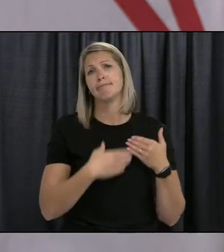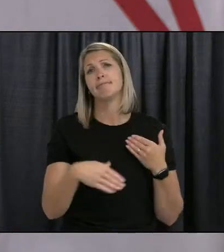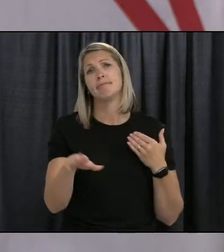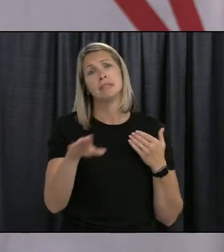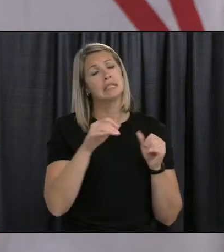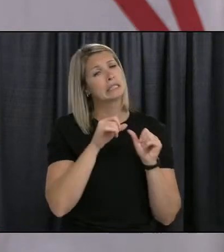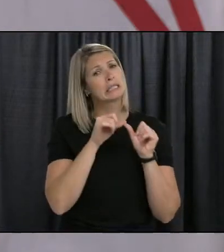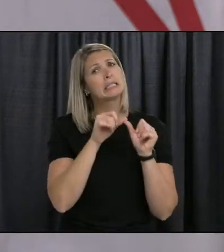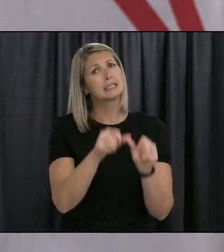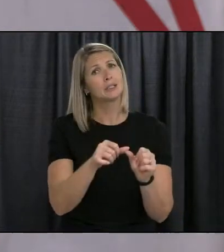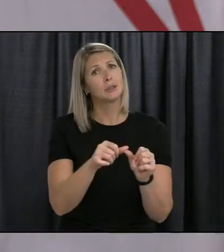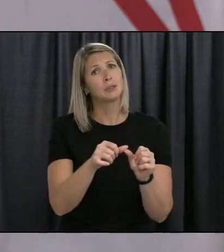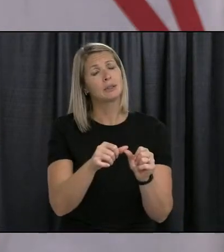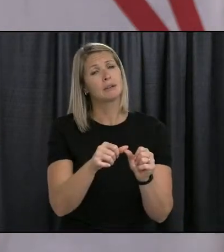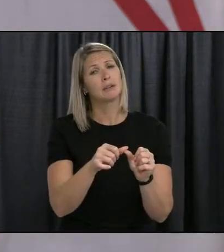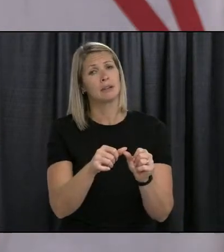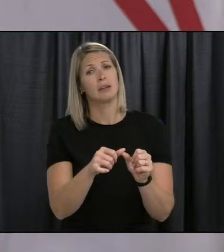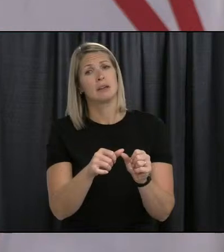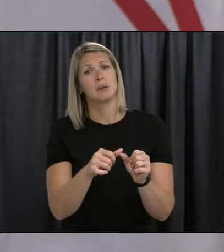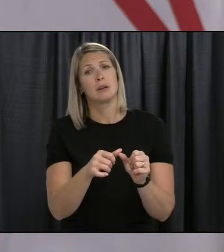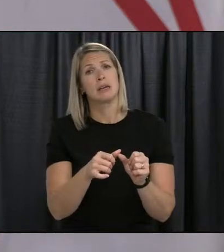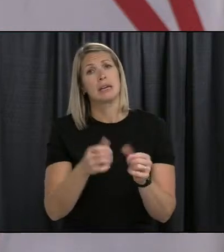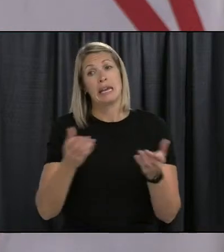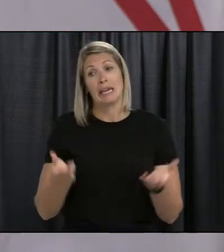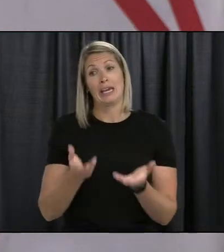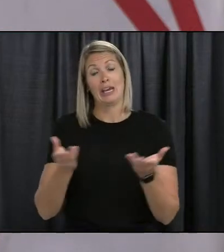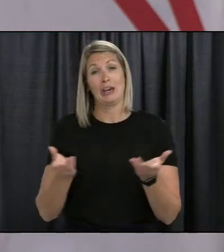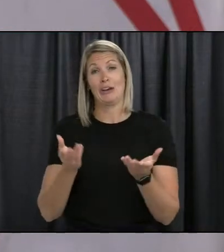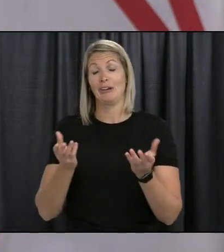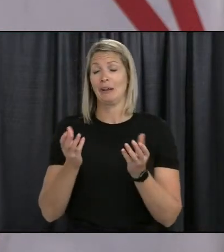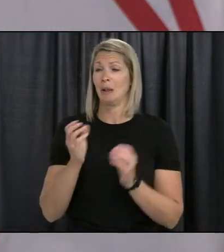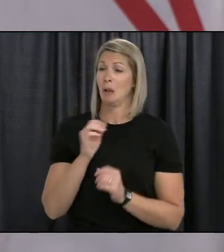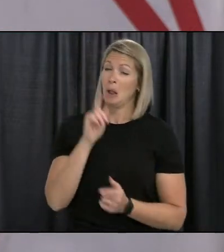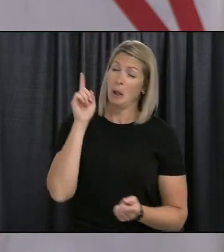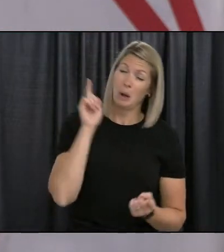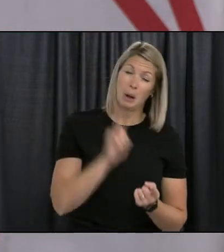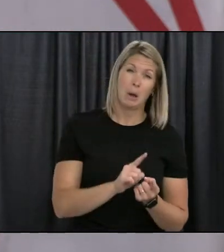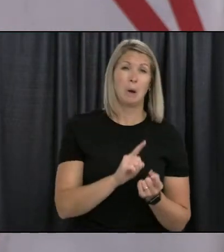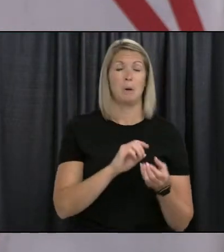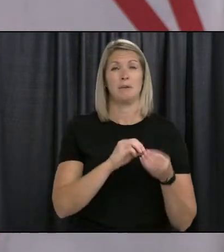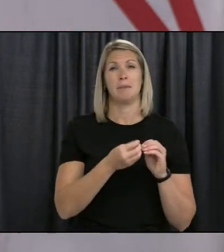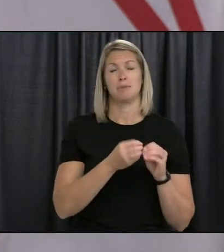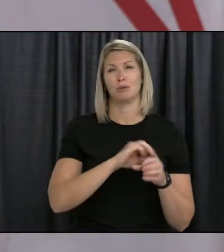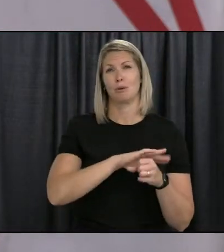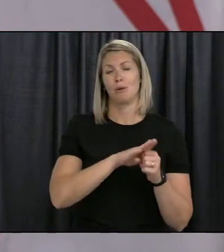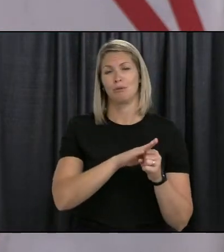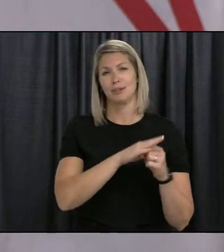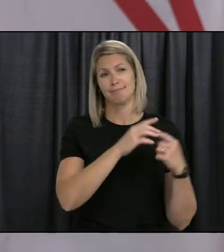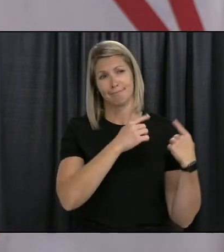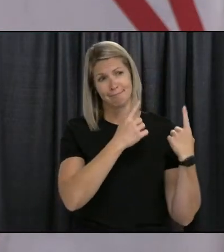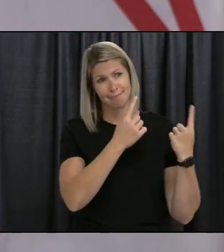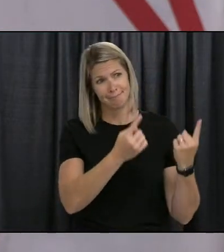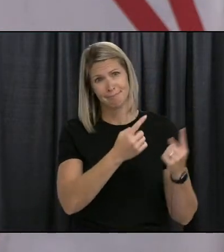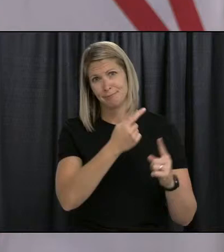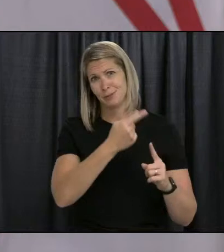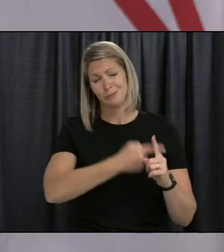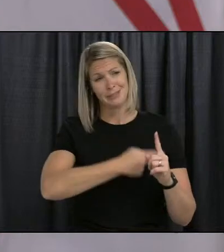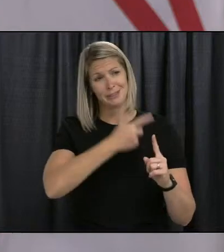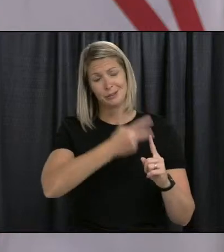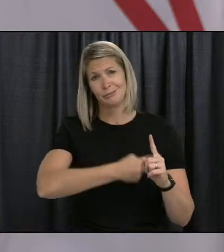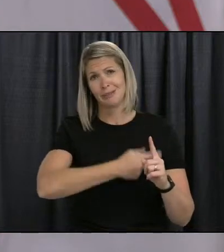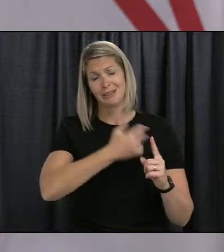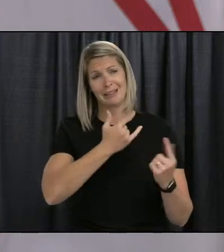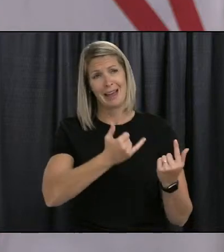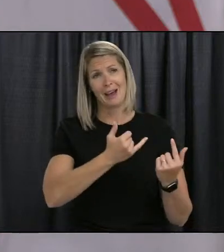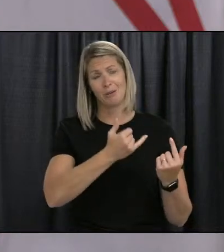we see the cases that we've had, that have come in over the past couple of